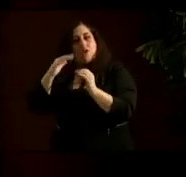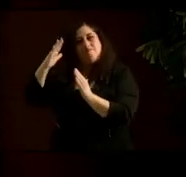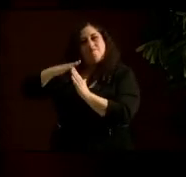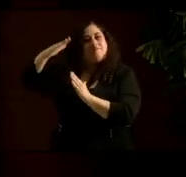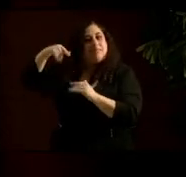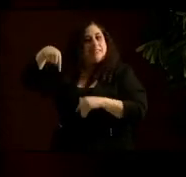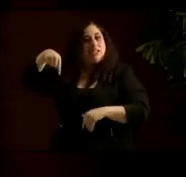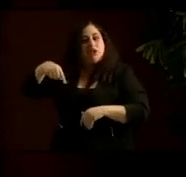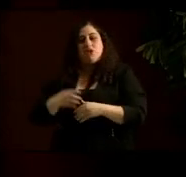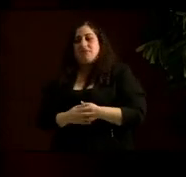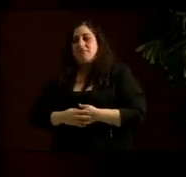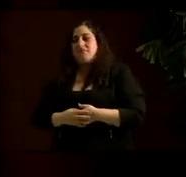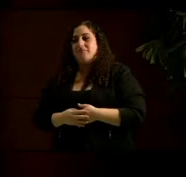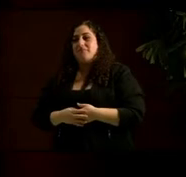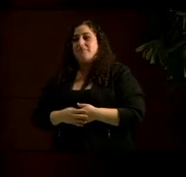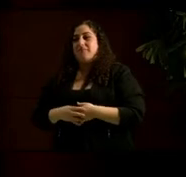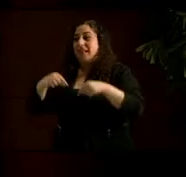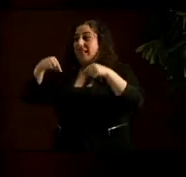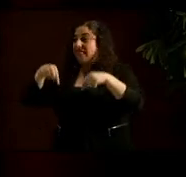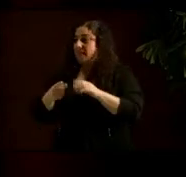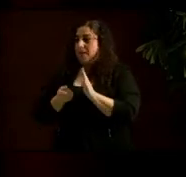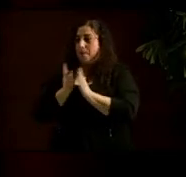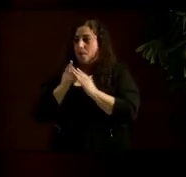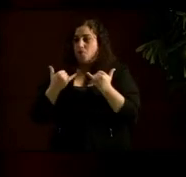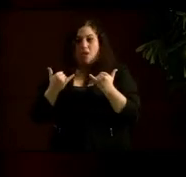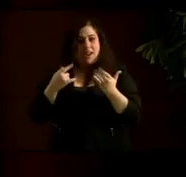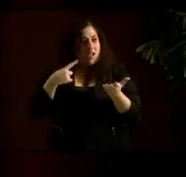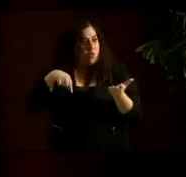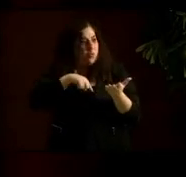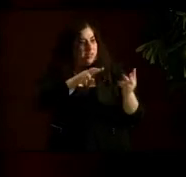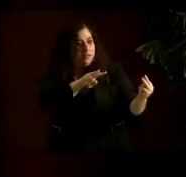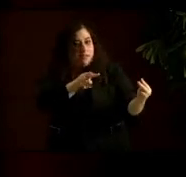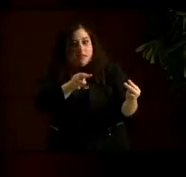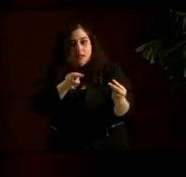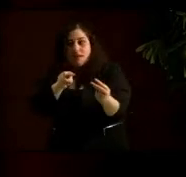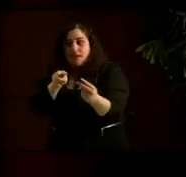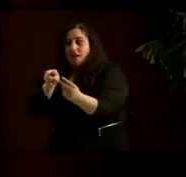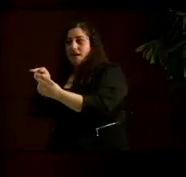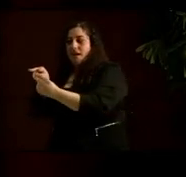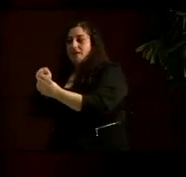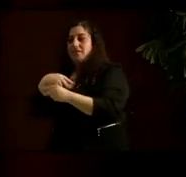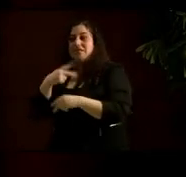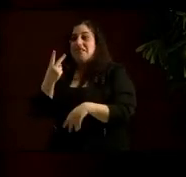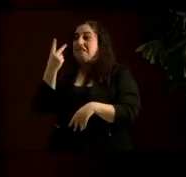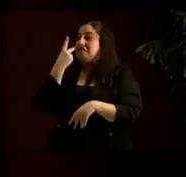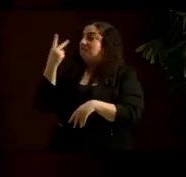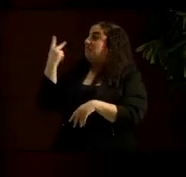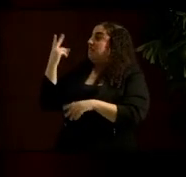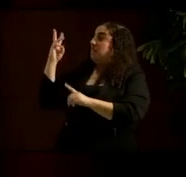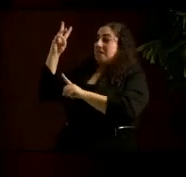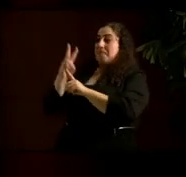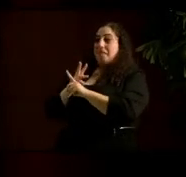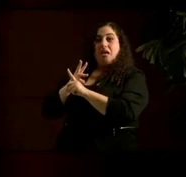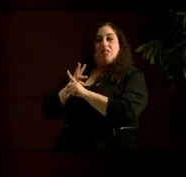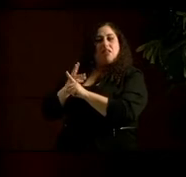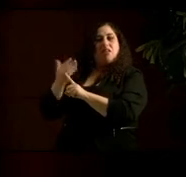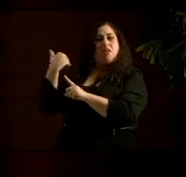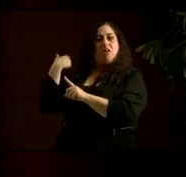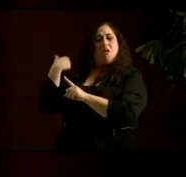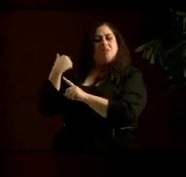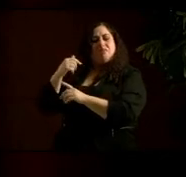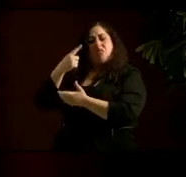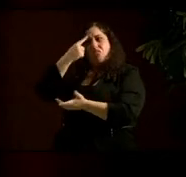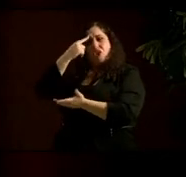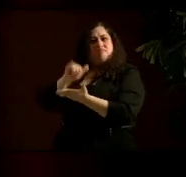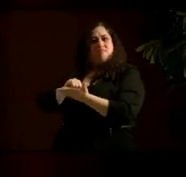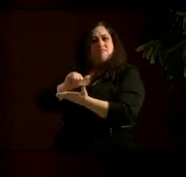another where 6 months ago it never seemed possible. Which is why this year, Associated Students is excited to introduce the